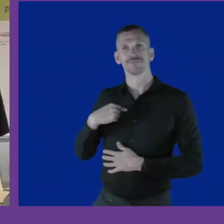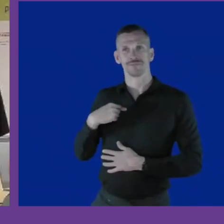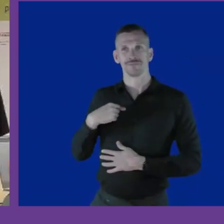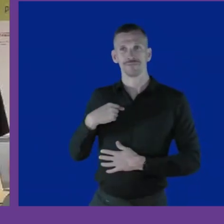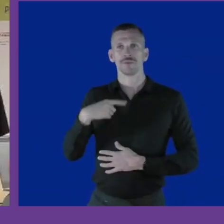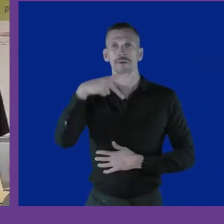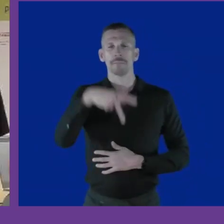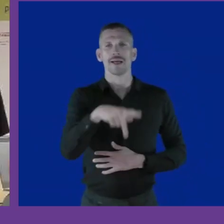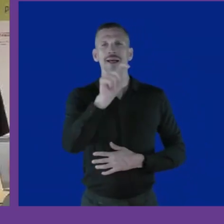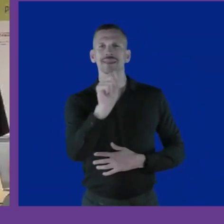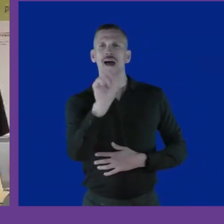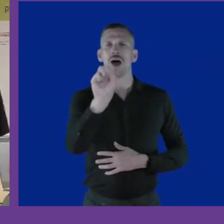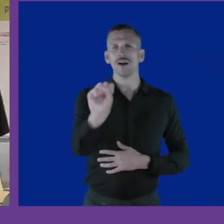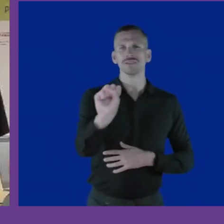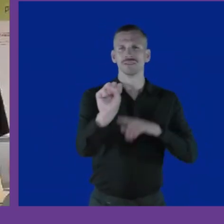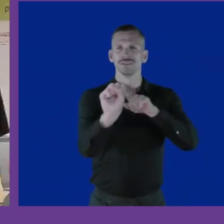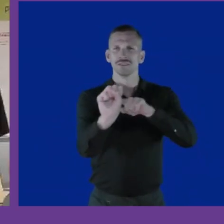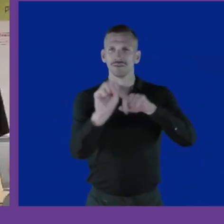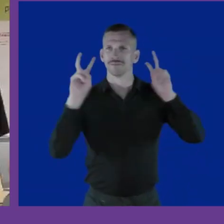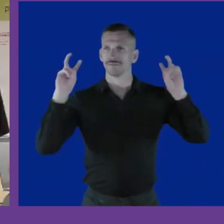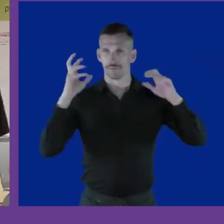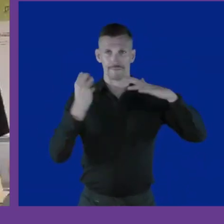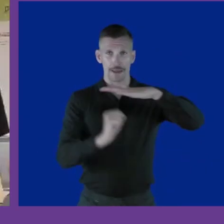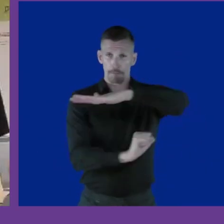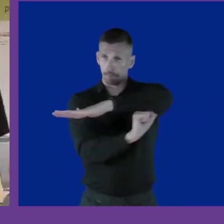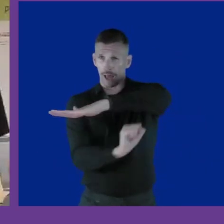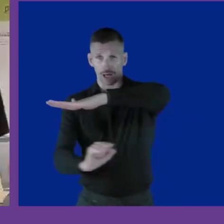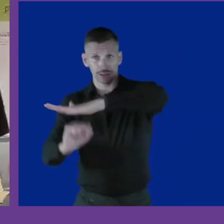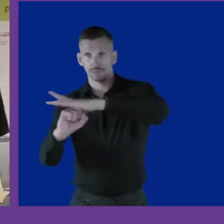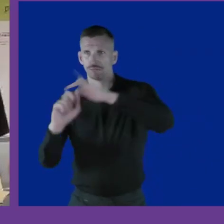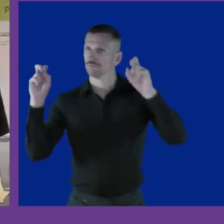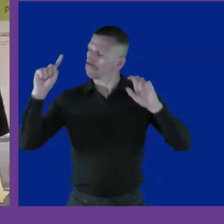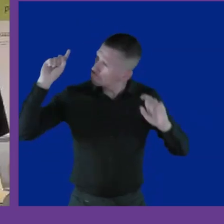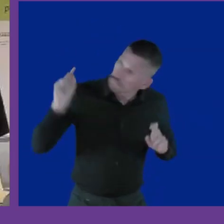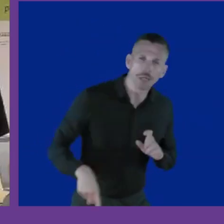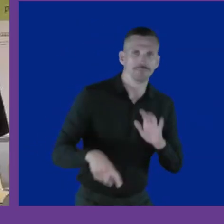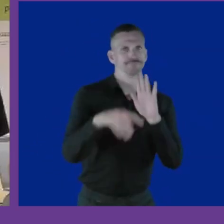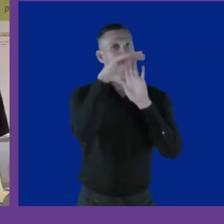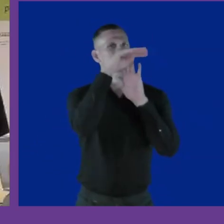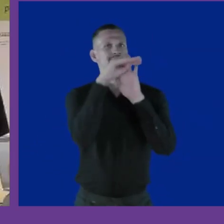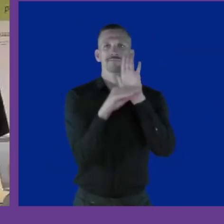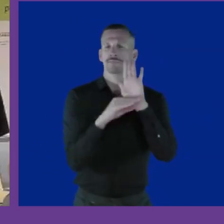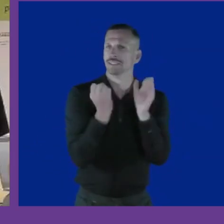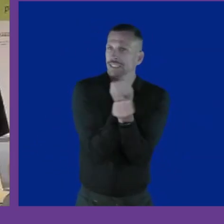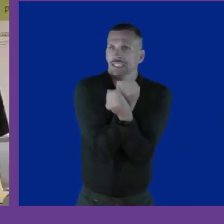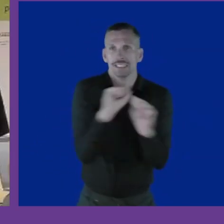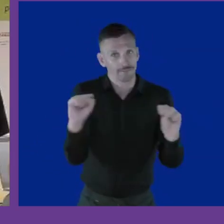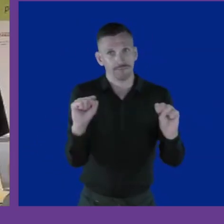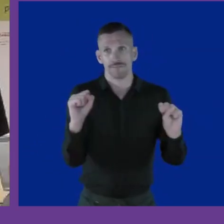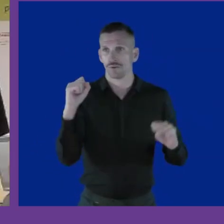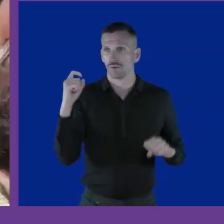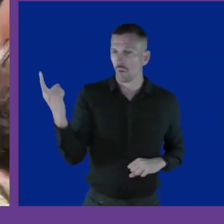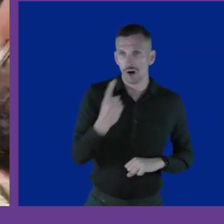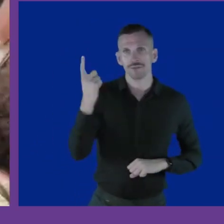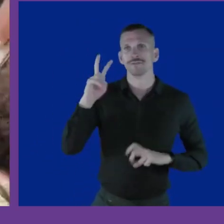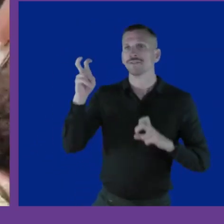and PCI DSS are the core of security. So if we were to allow something like that, we'd need the validation of PCI in the